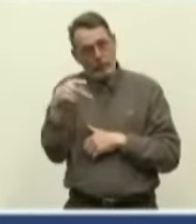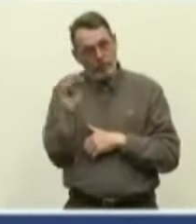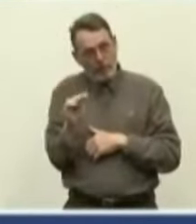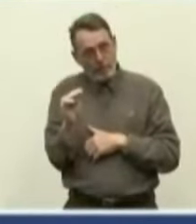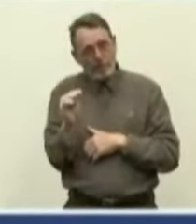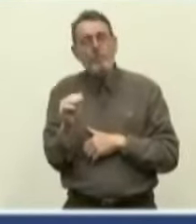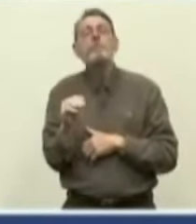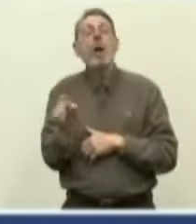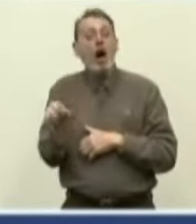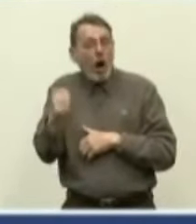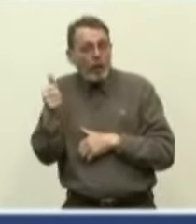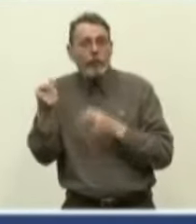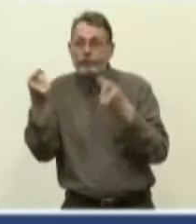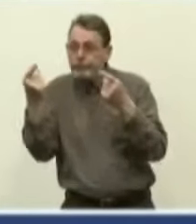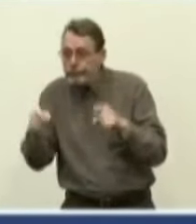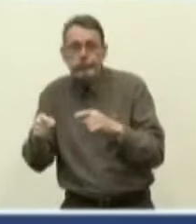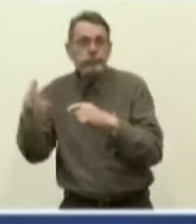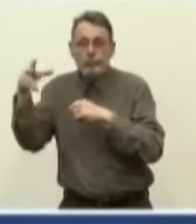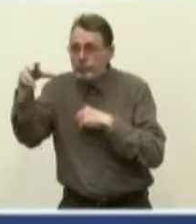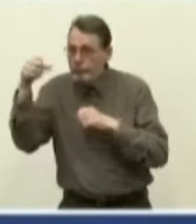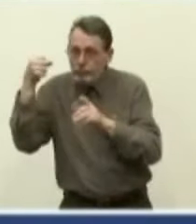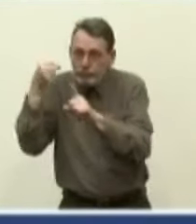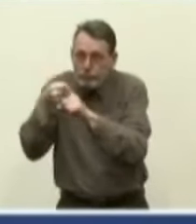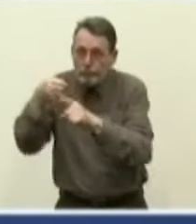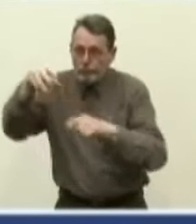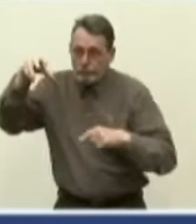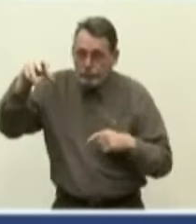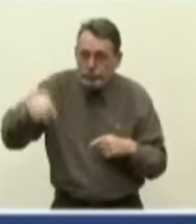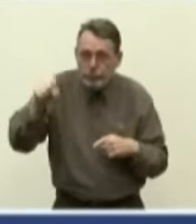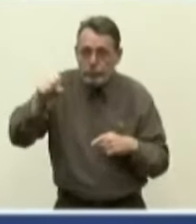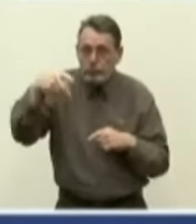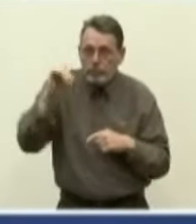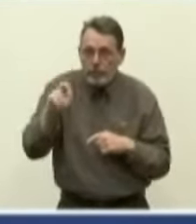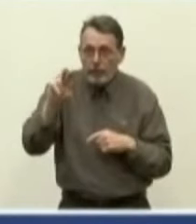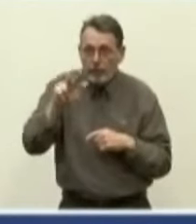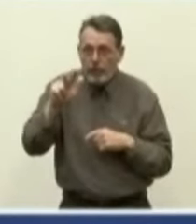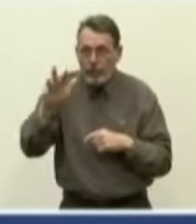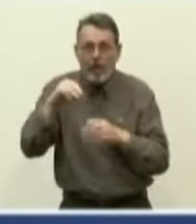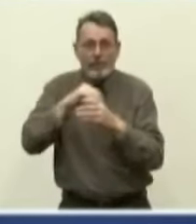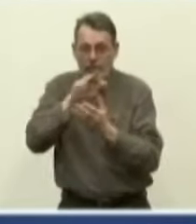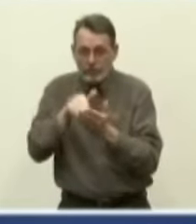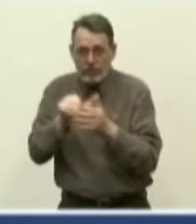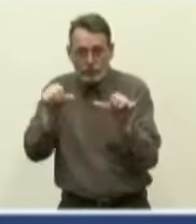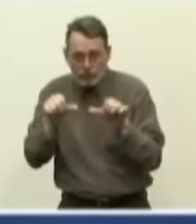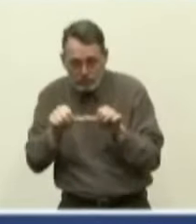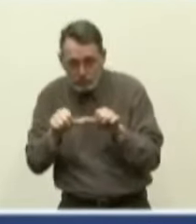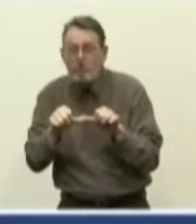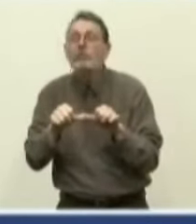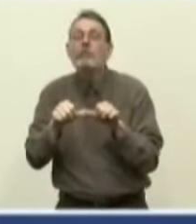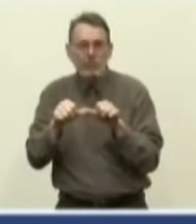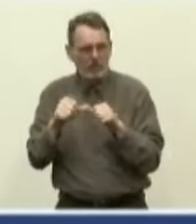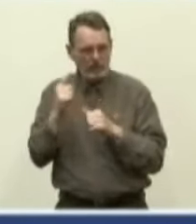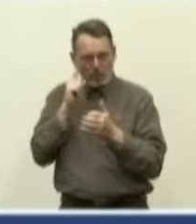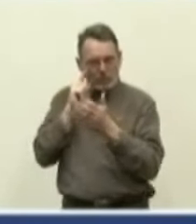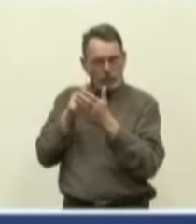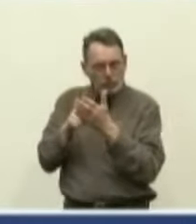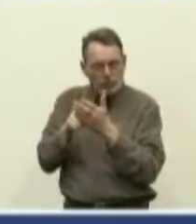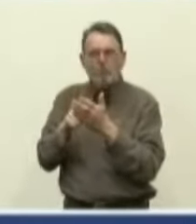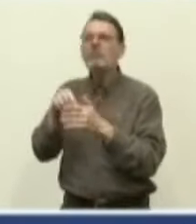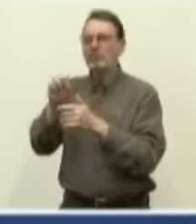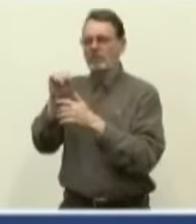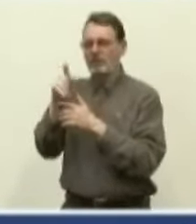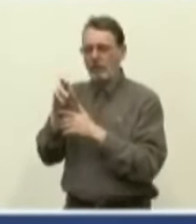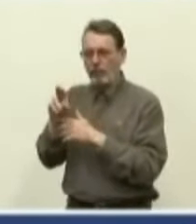an auto burglary occurred at Pier 35 in the Central Police District. A witness described observing the occupant of a silver